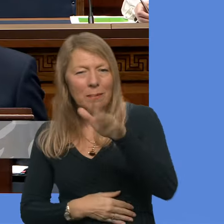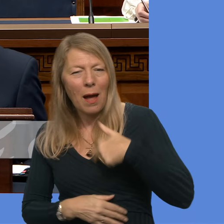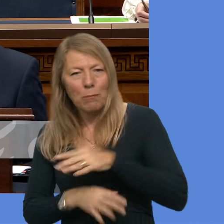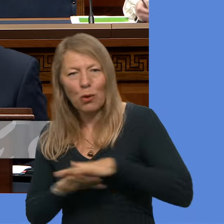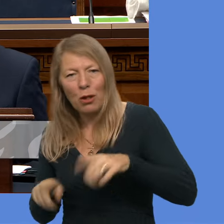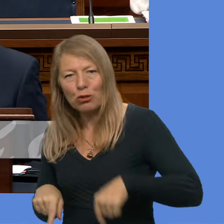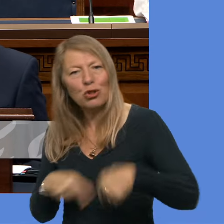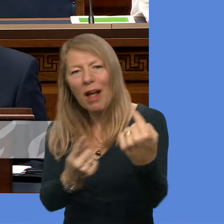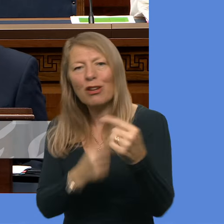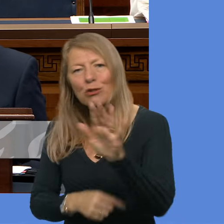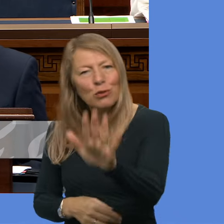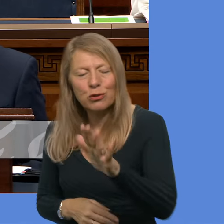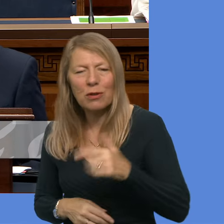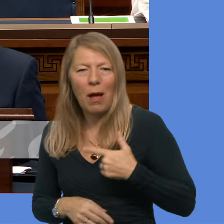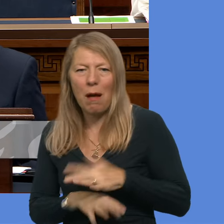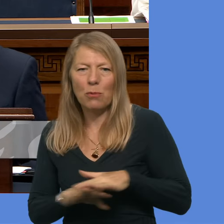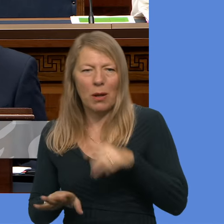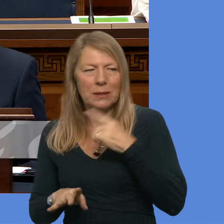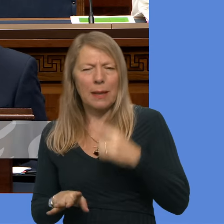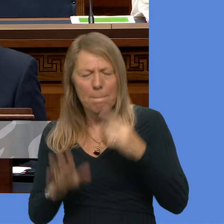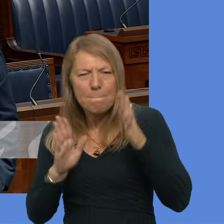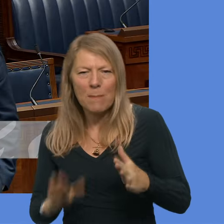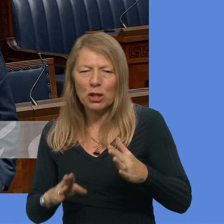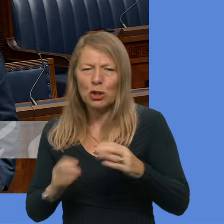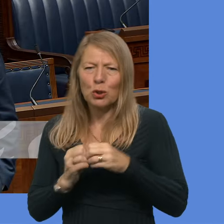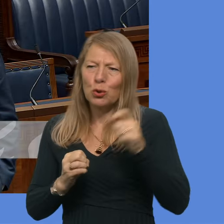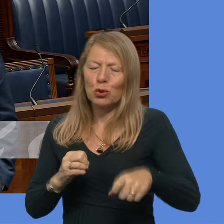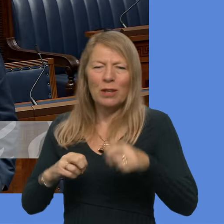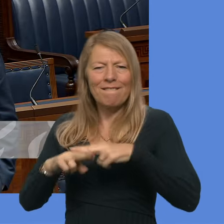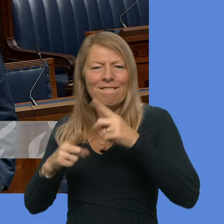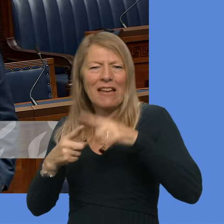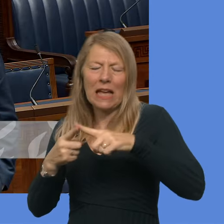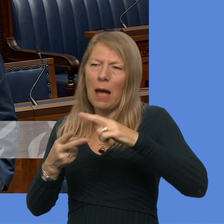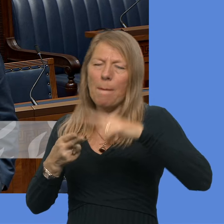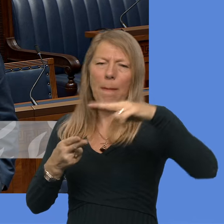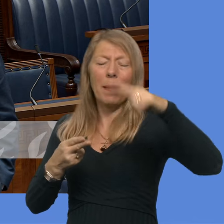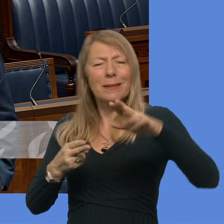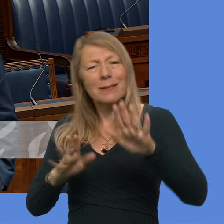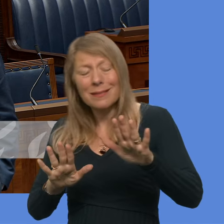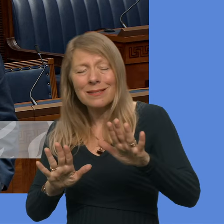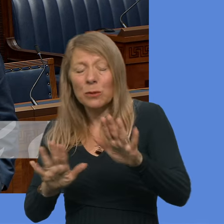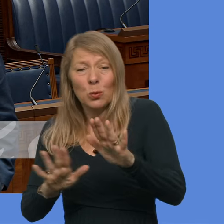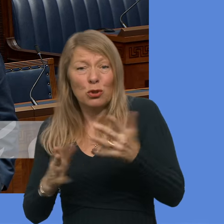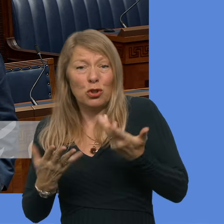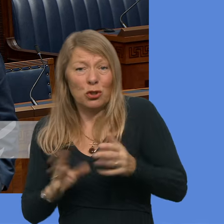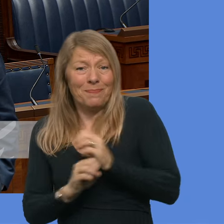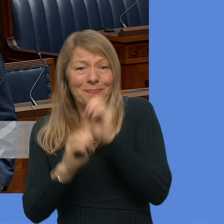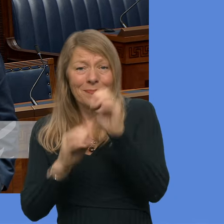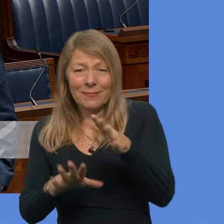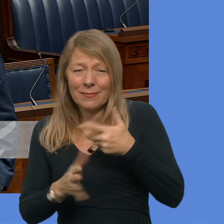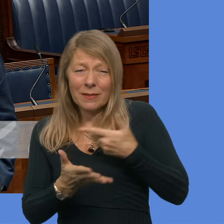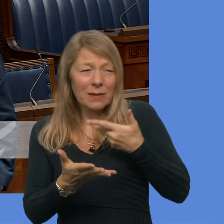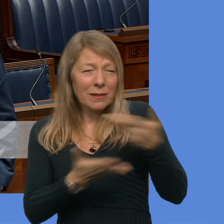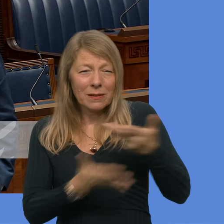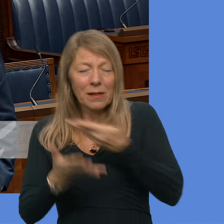position of intent. But having spoken to the Vice-Chancellor of both Ulster University and Queen's University, who are really concerned about